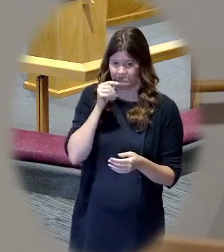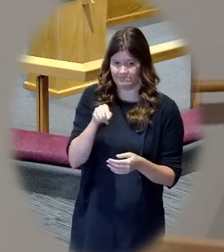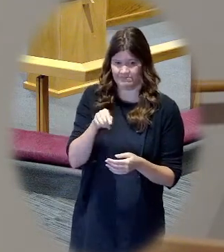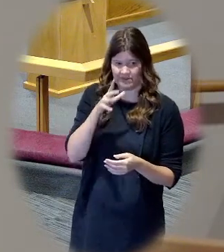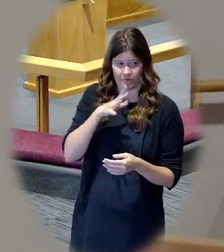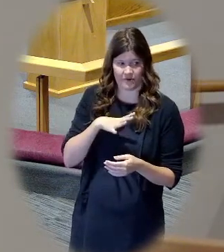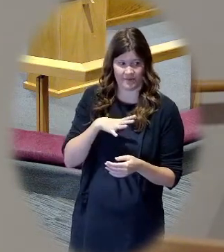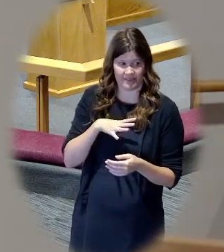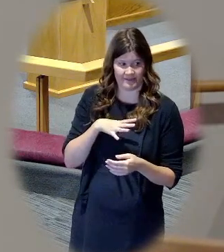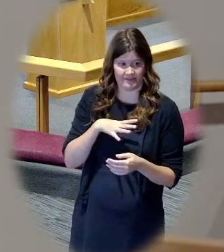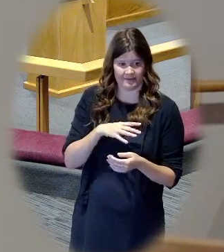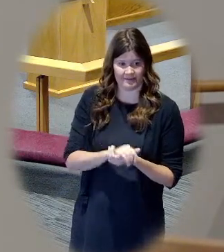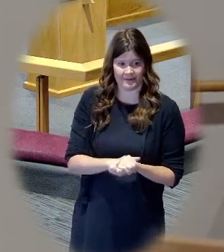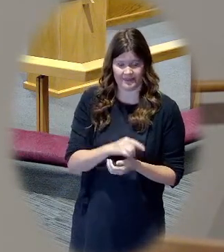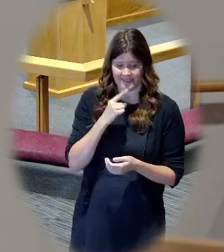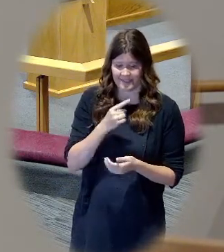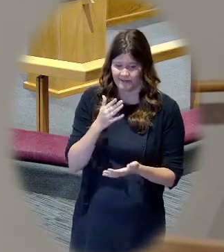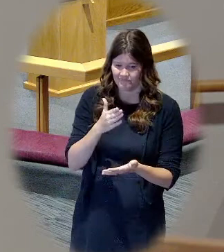Literally.